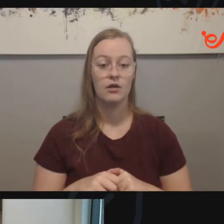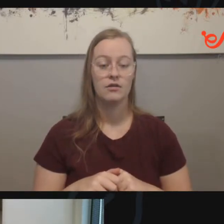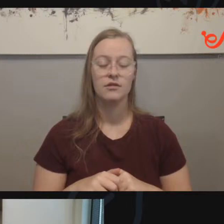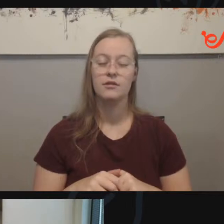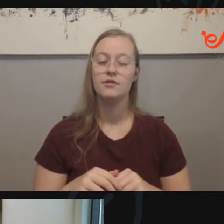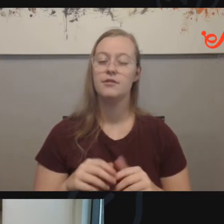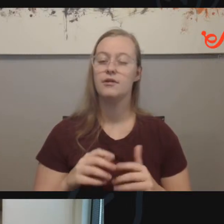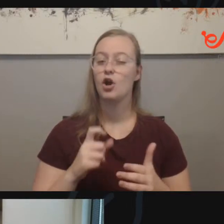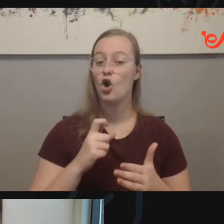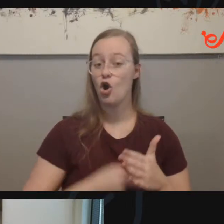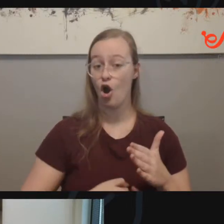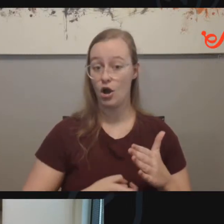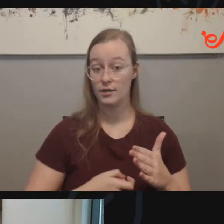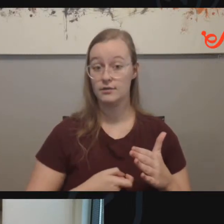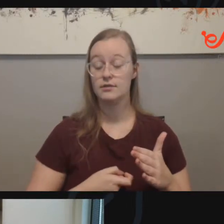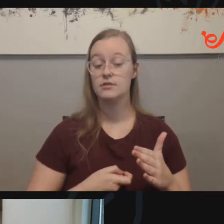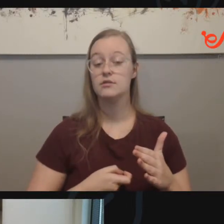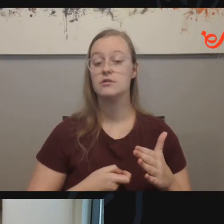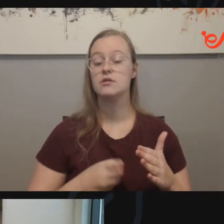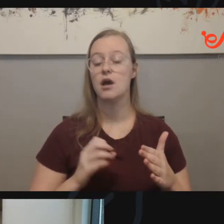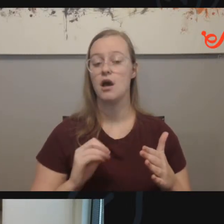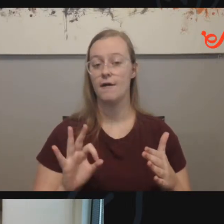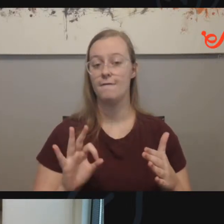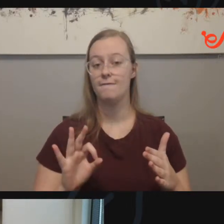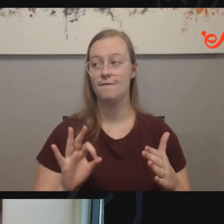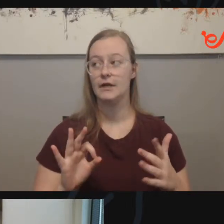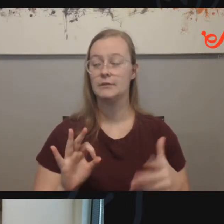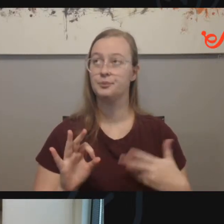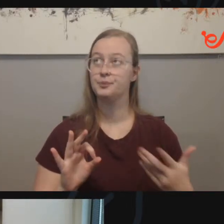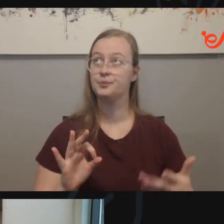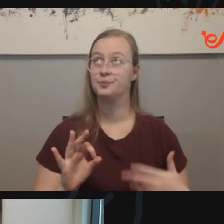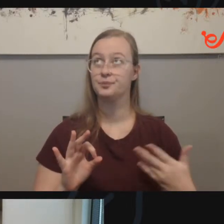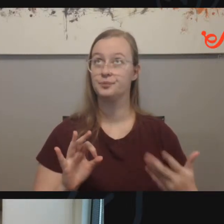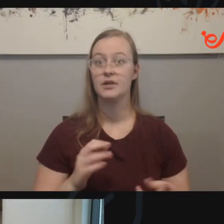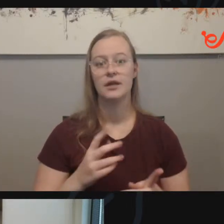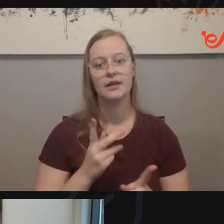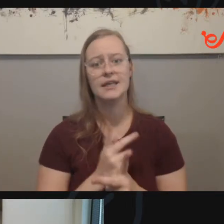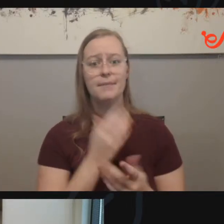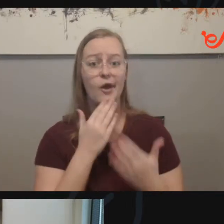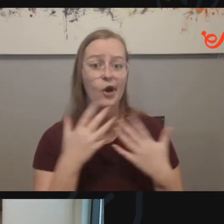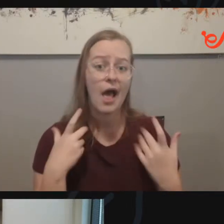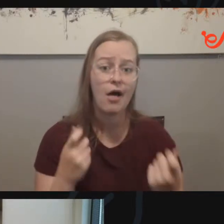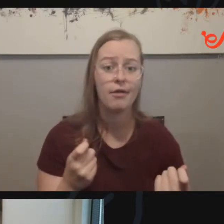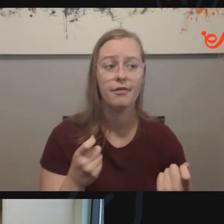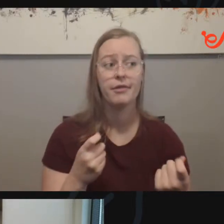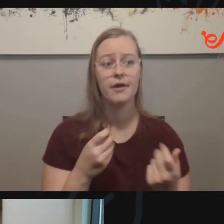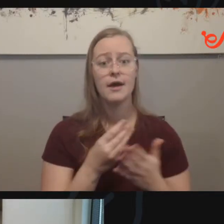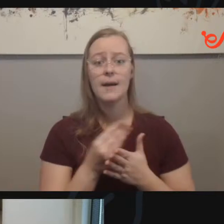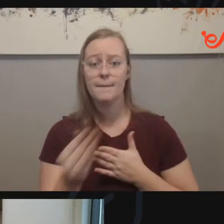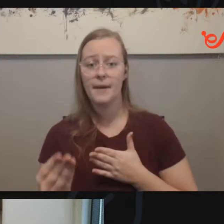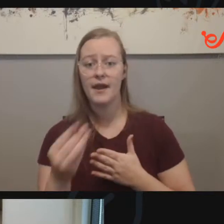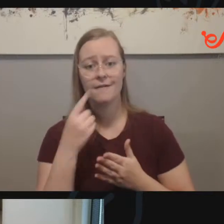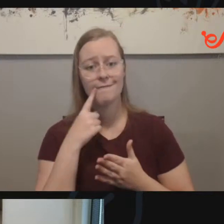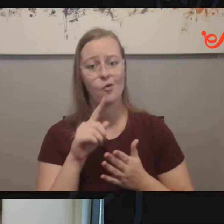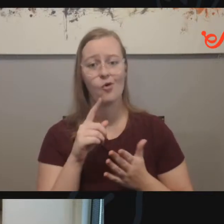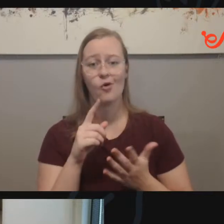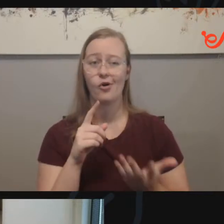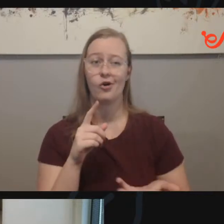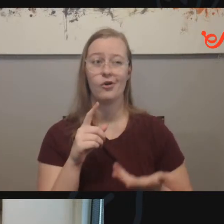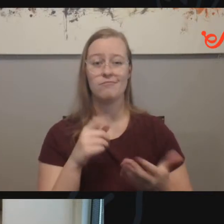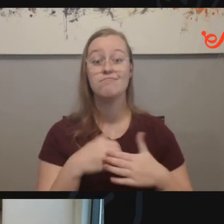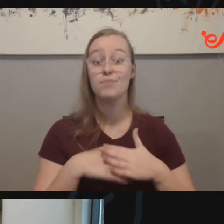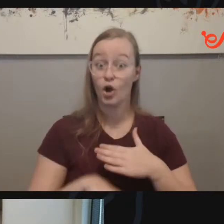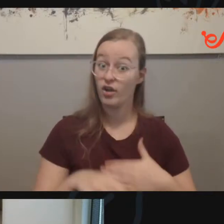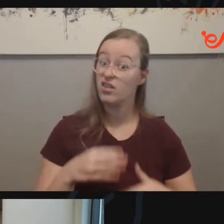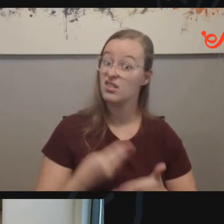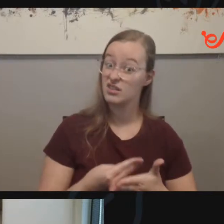cost of keeping the good health and paying for expenses of birth, also